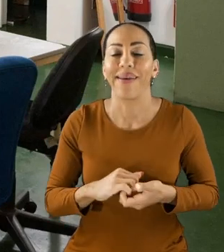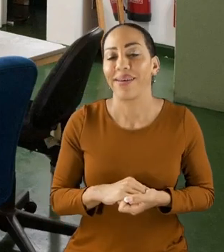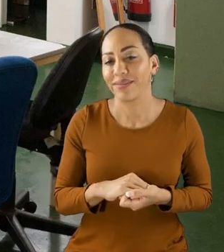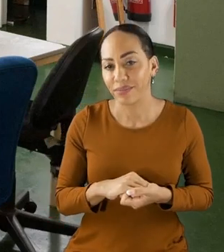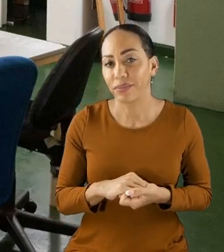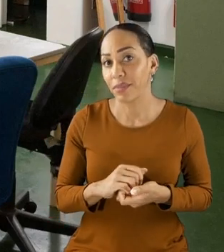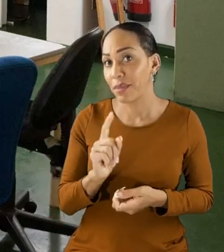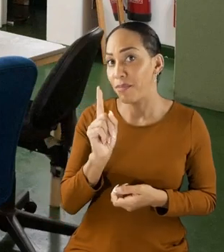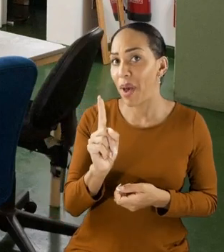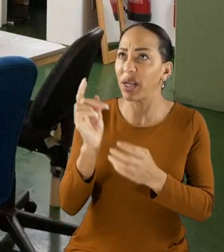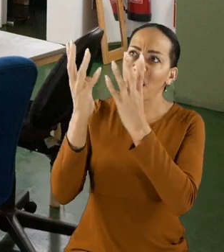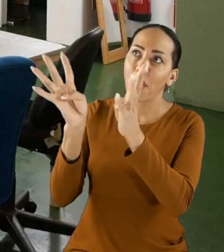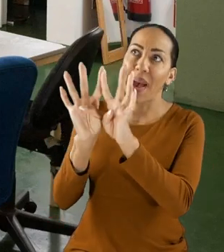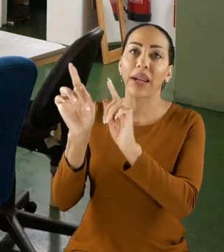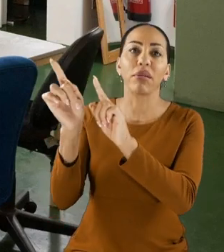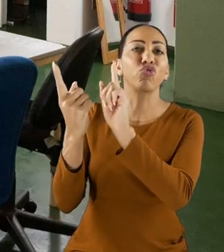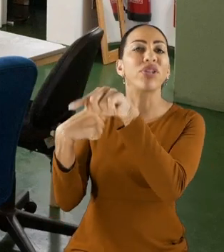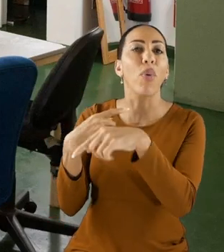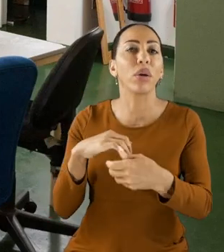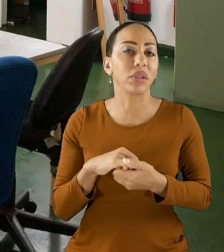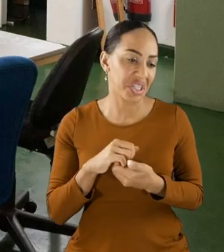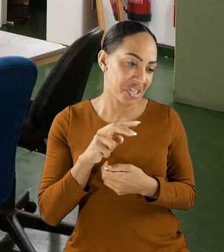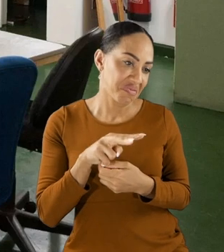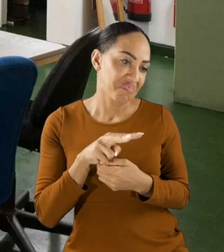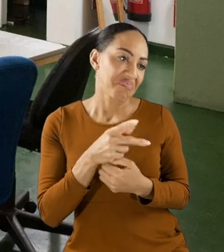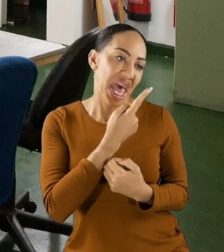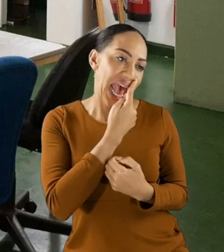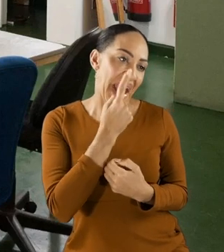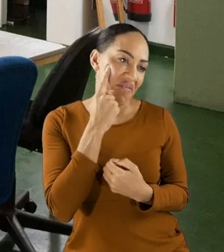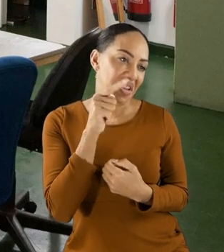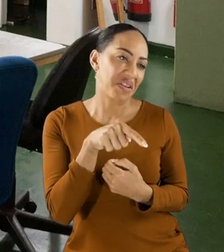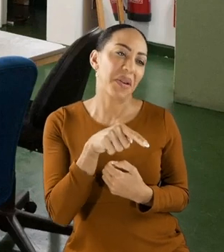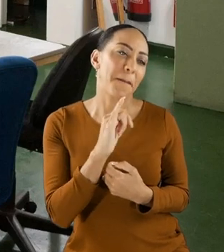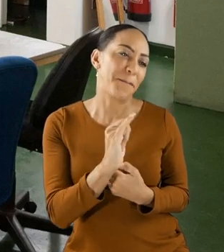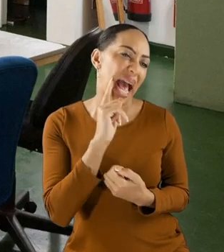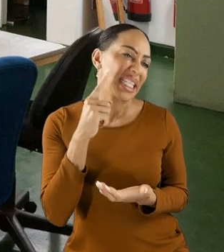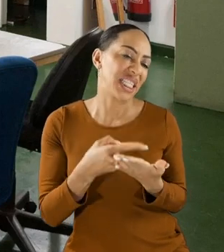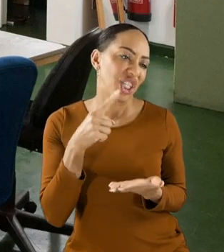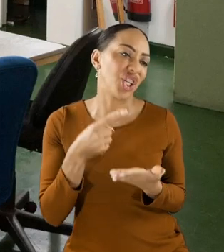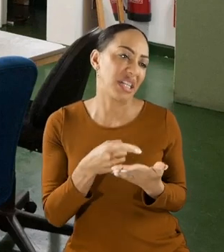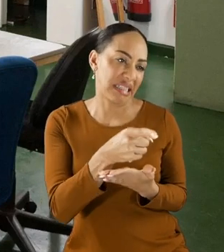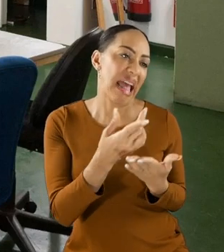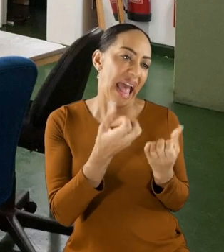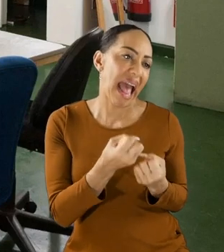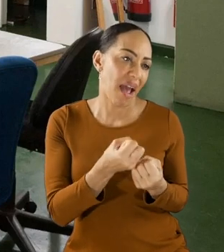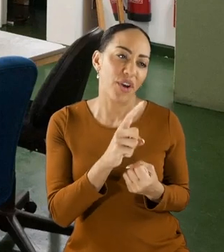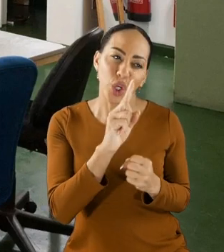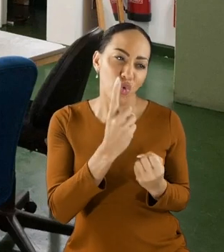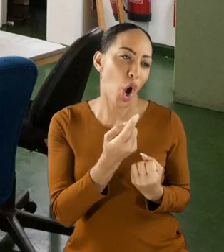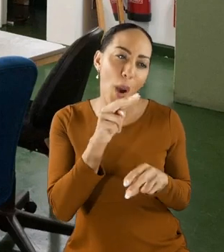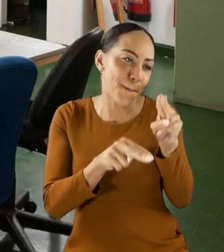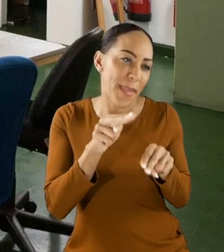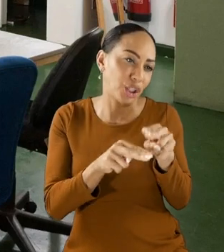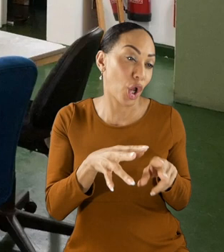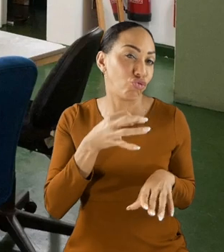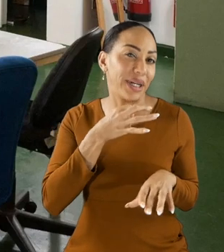then at the same time, the panel's response is to perceive that as evidence of bad decision making and like inability